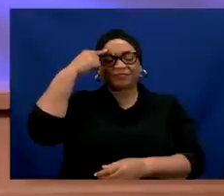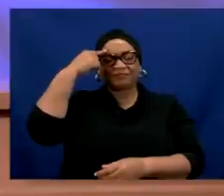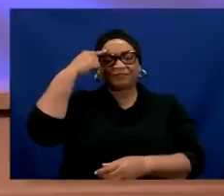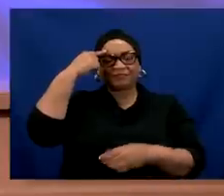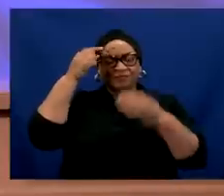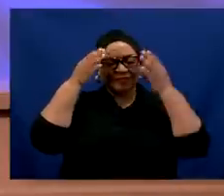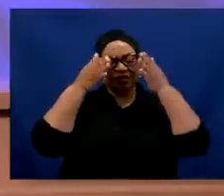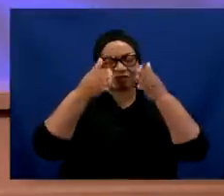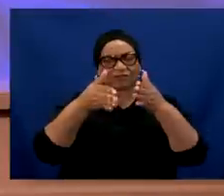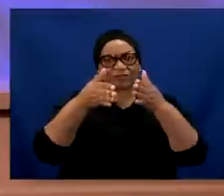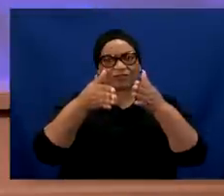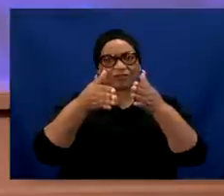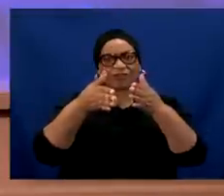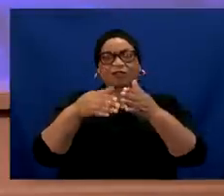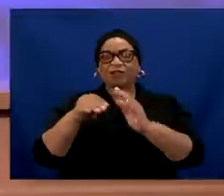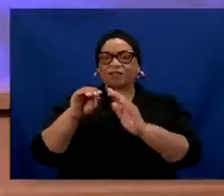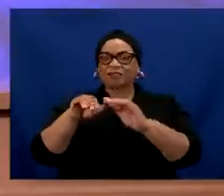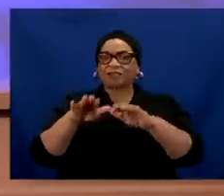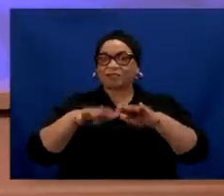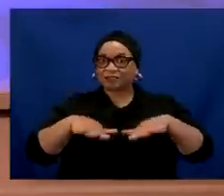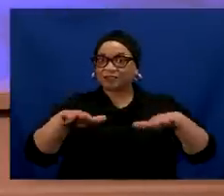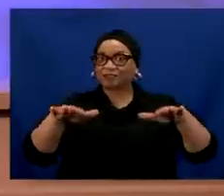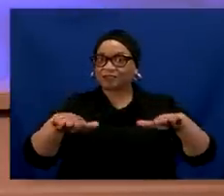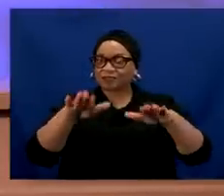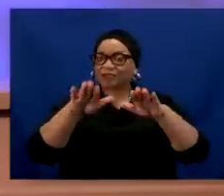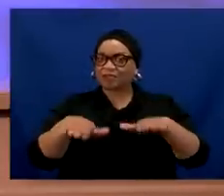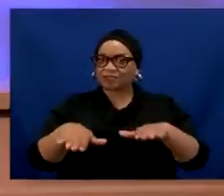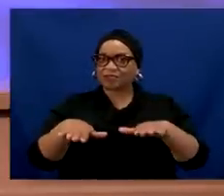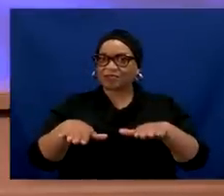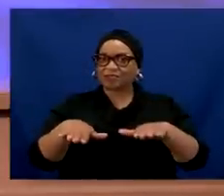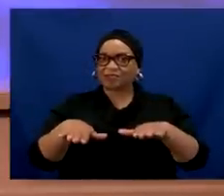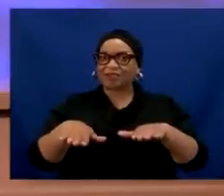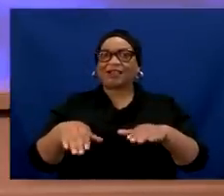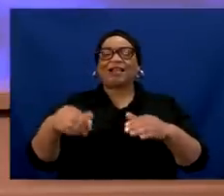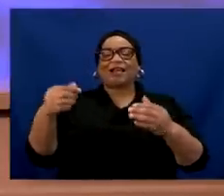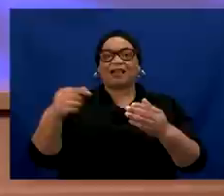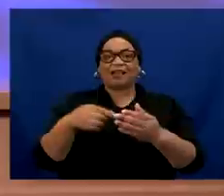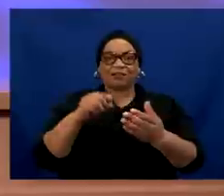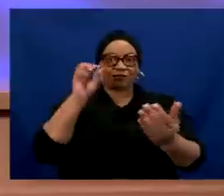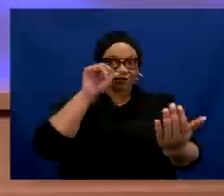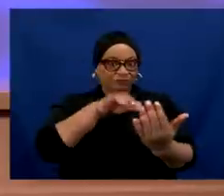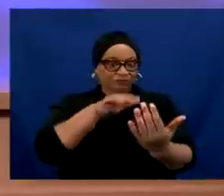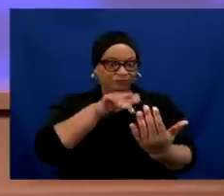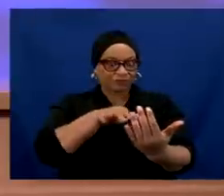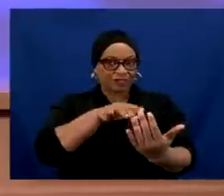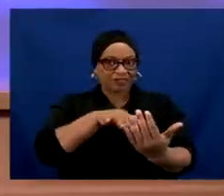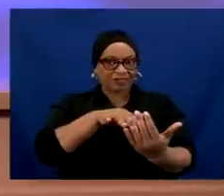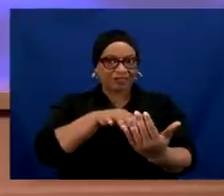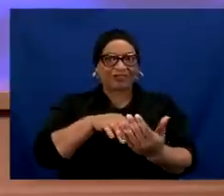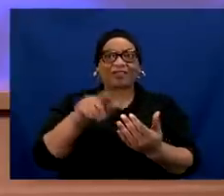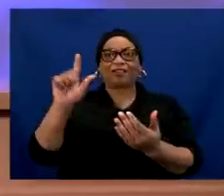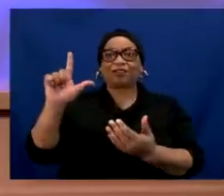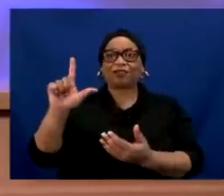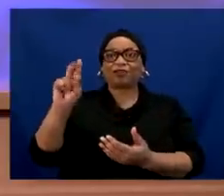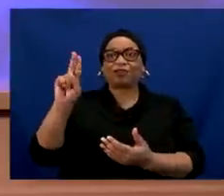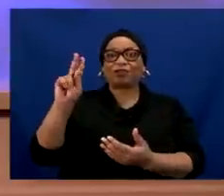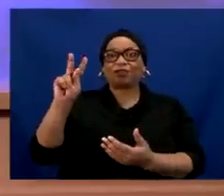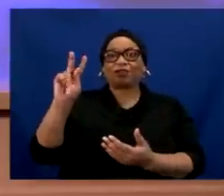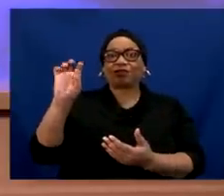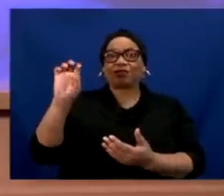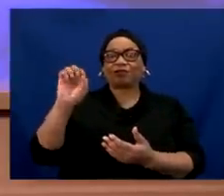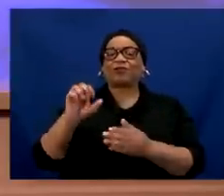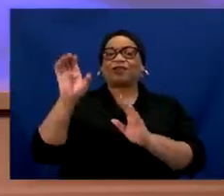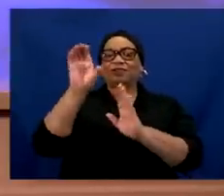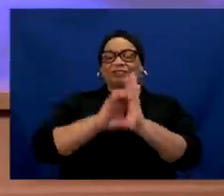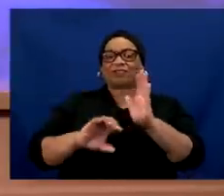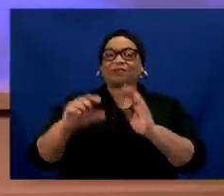is that as a child, I slipped up on Luke chapter 1, verse 37. And that verse of